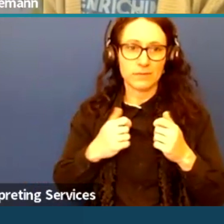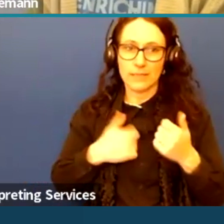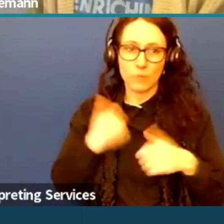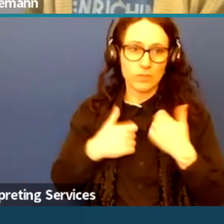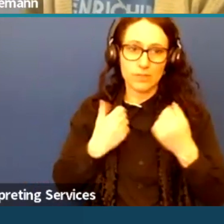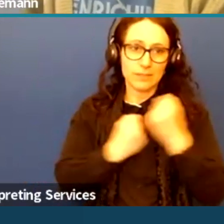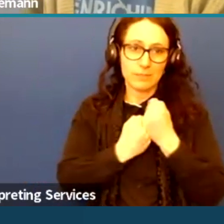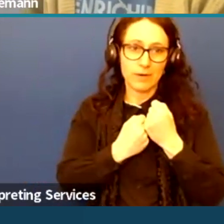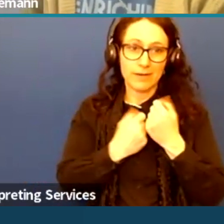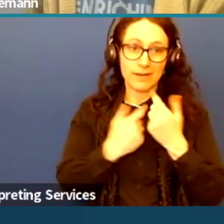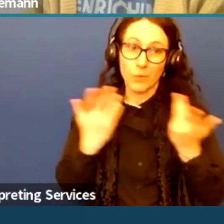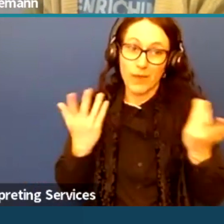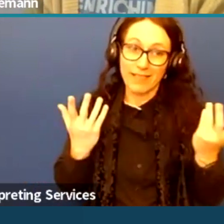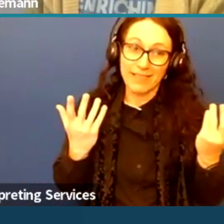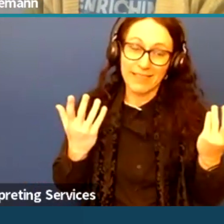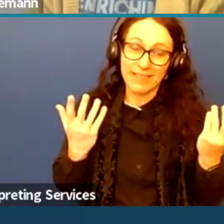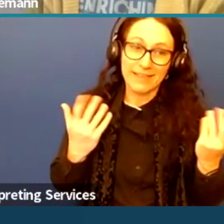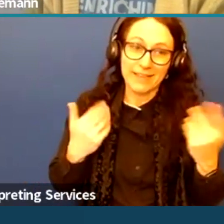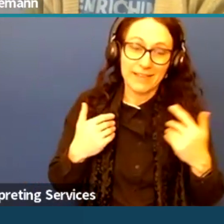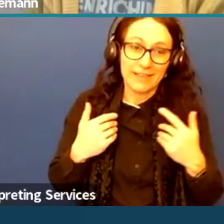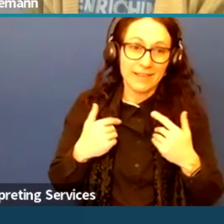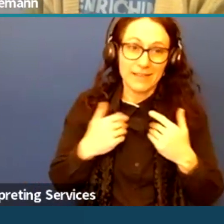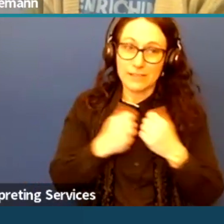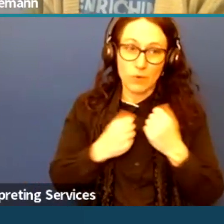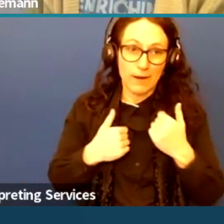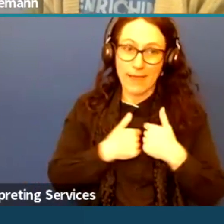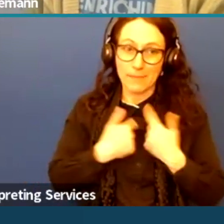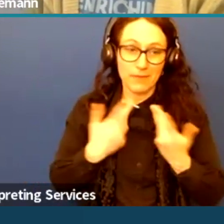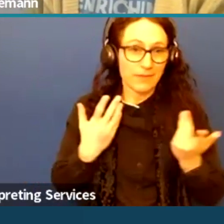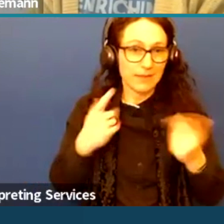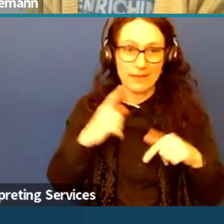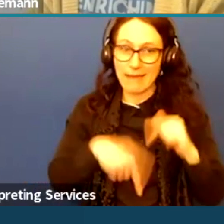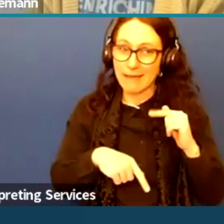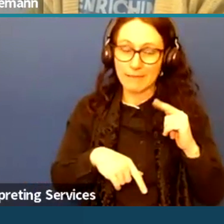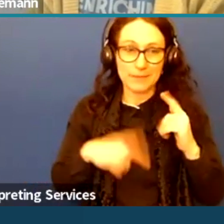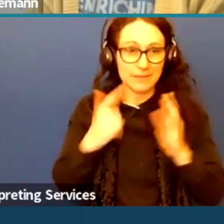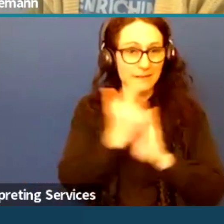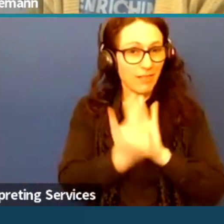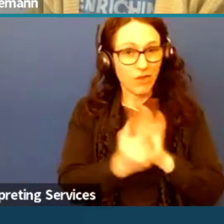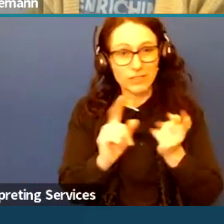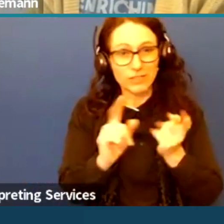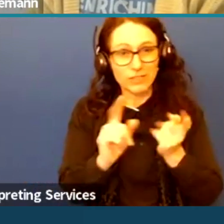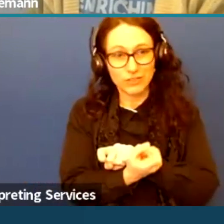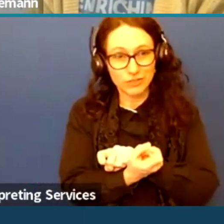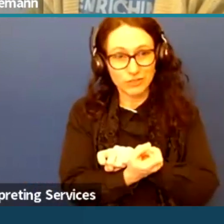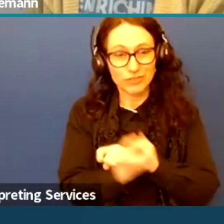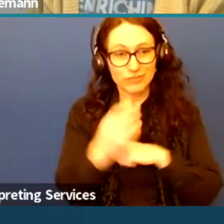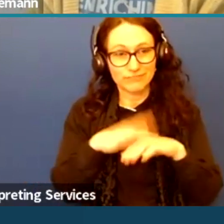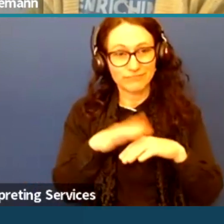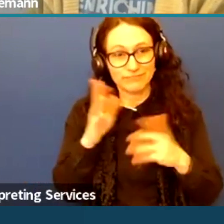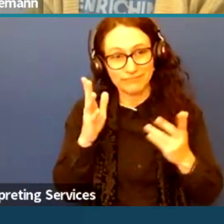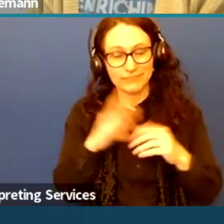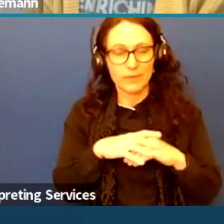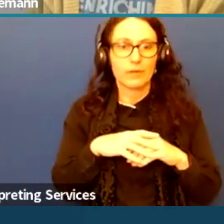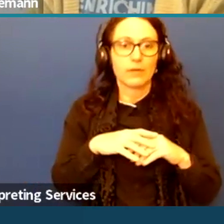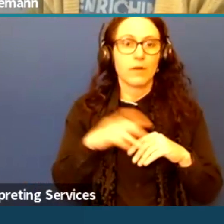law changed. They issued a final rule that's not required of airlines anymore. And then the other major law